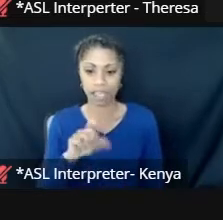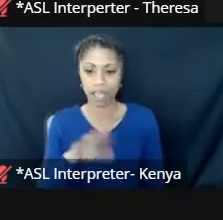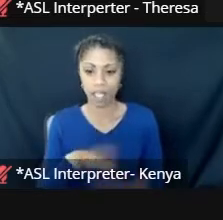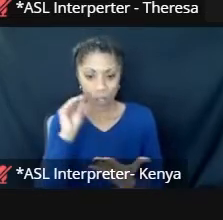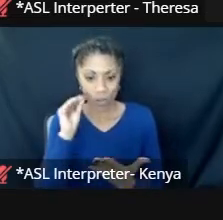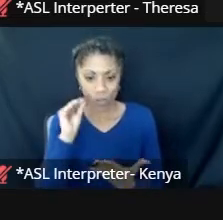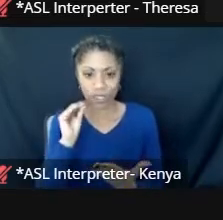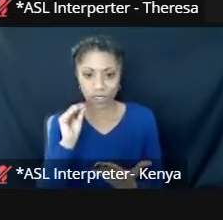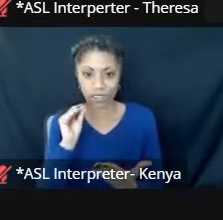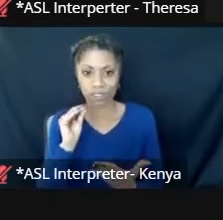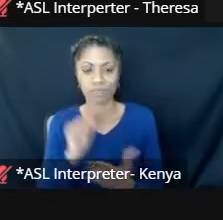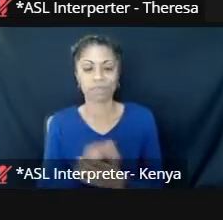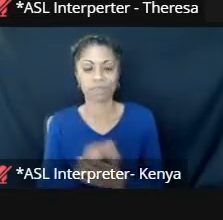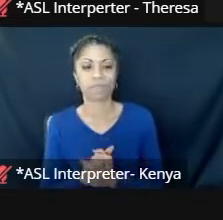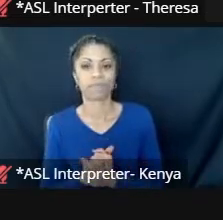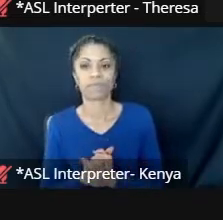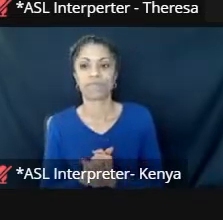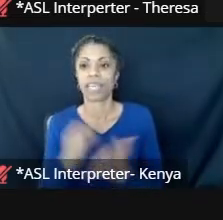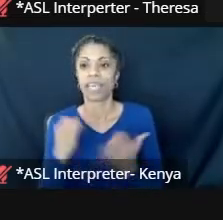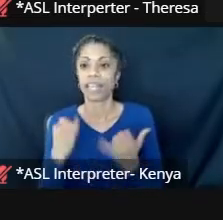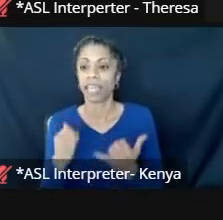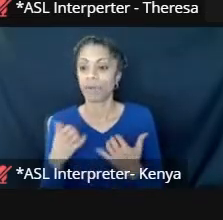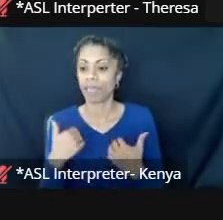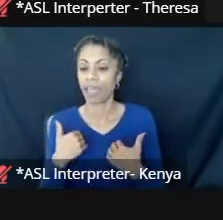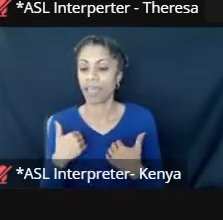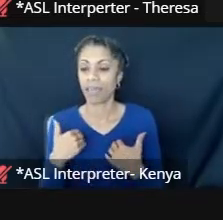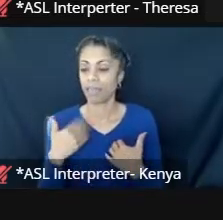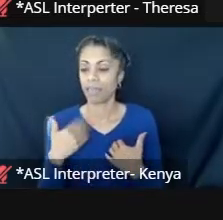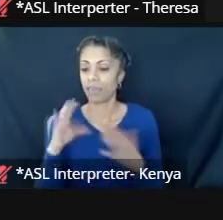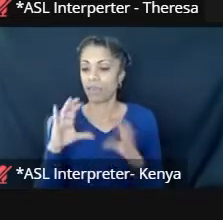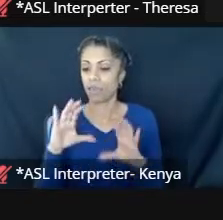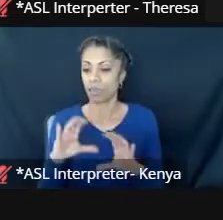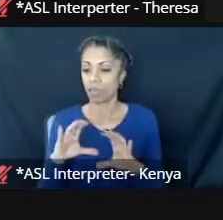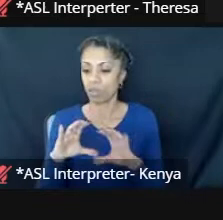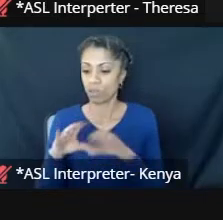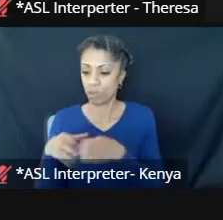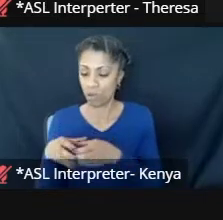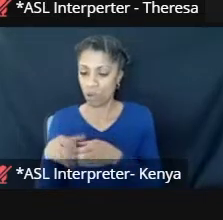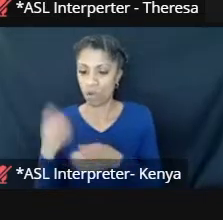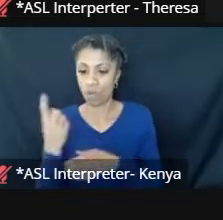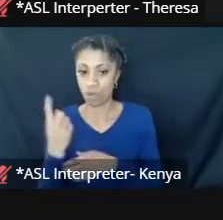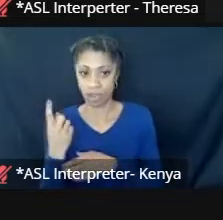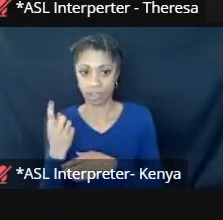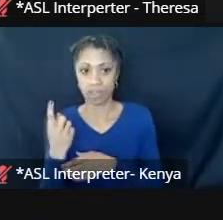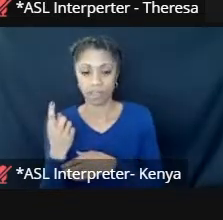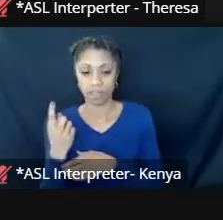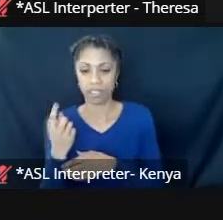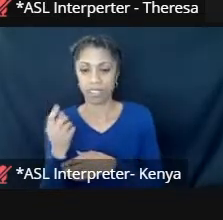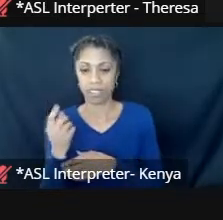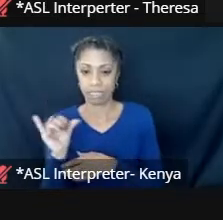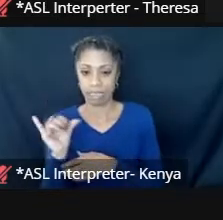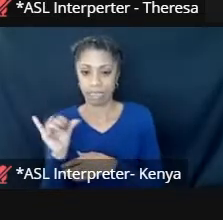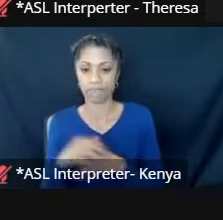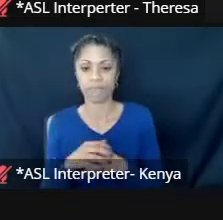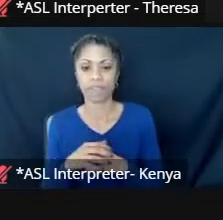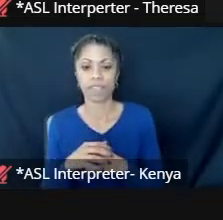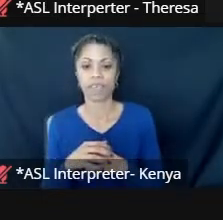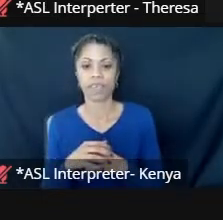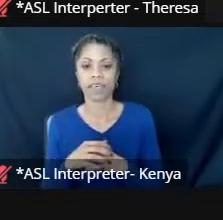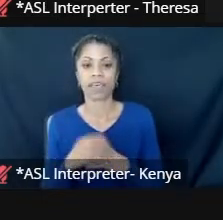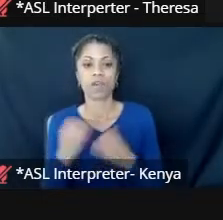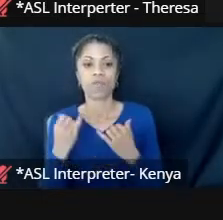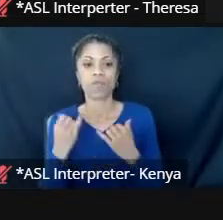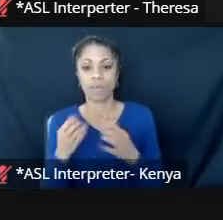we're bringing in and inviting cohort 1 to do the same with their prototypes. So we are going to break into small groups by